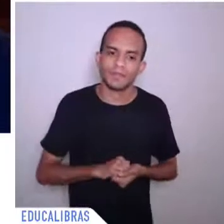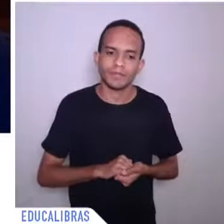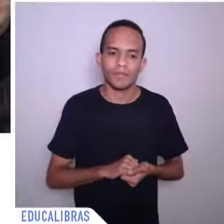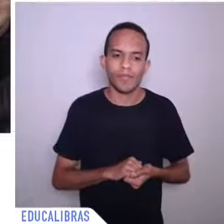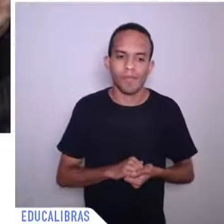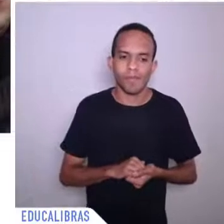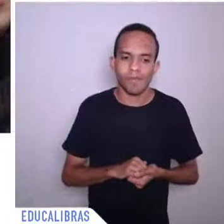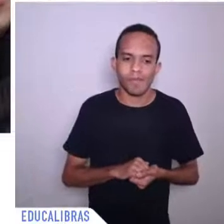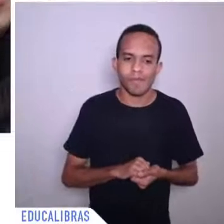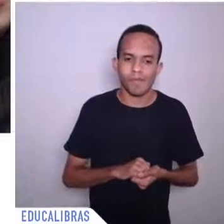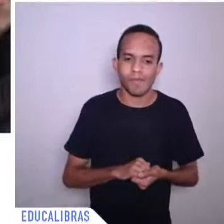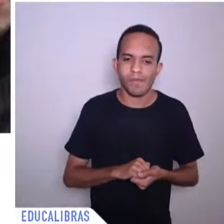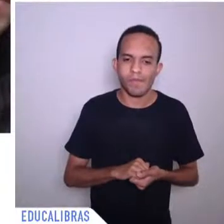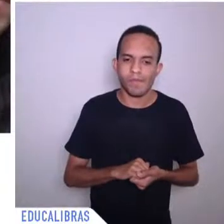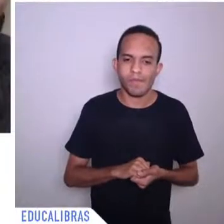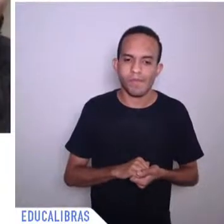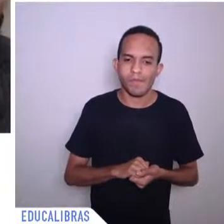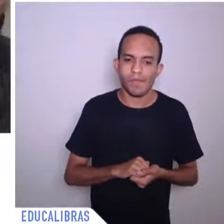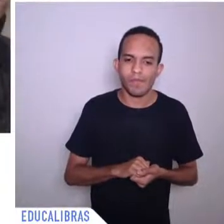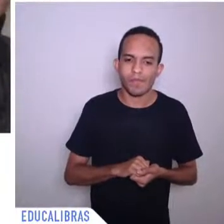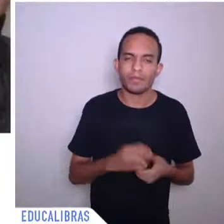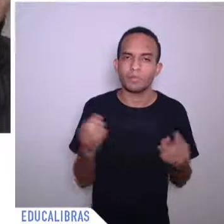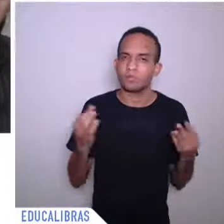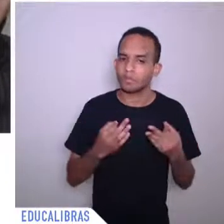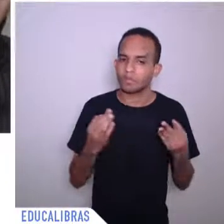context is fundamental.